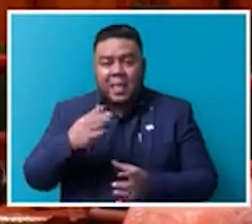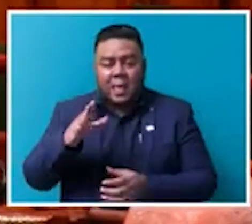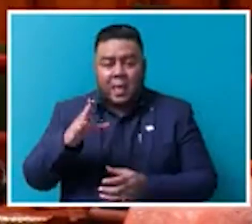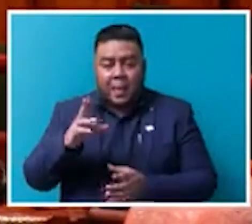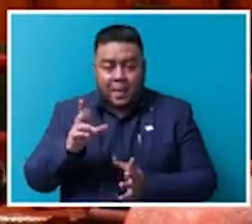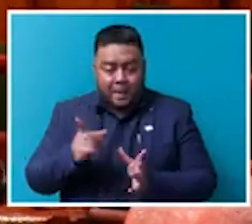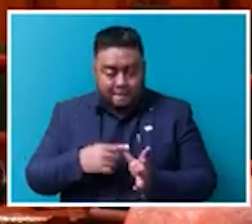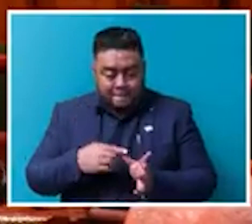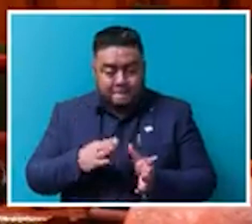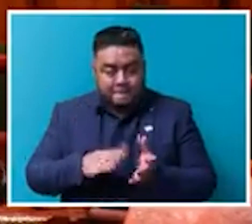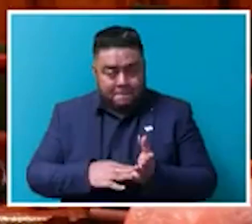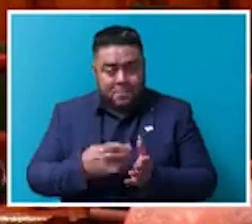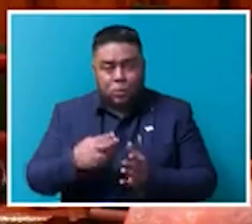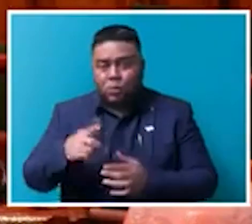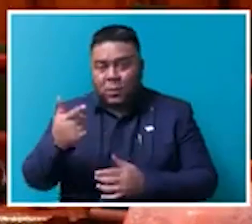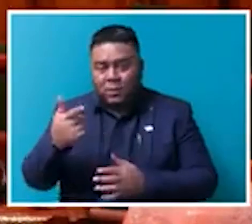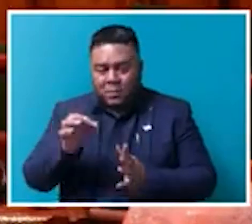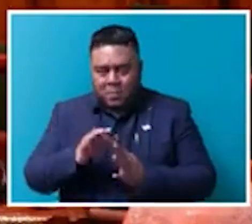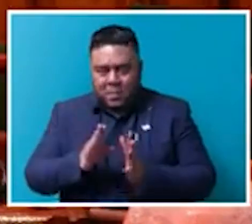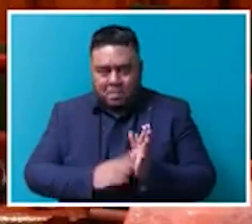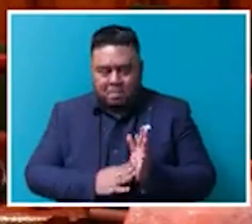p.m.